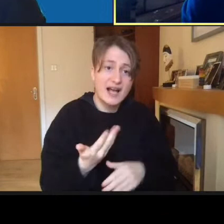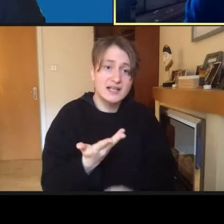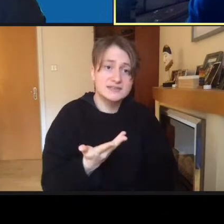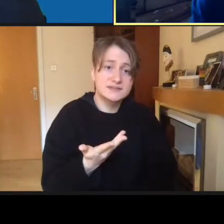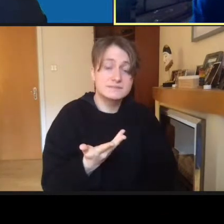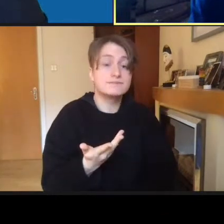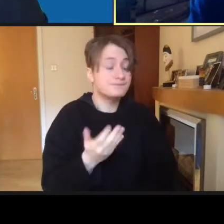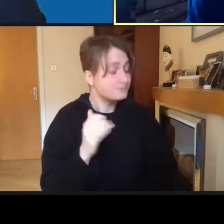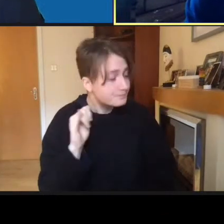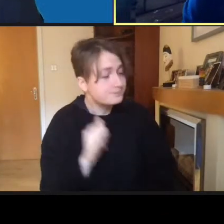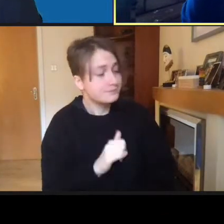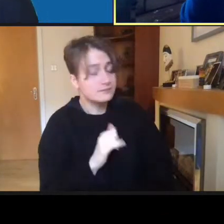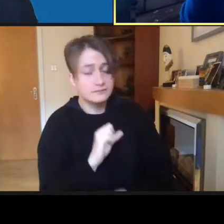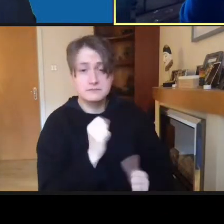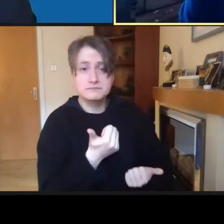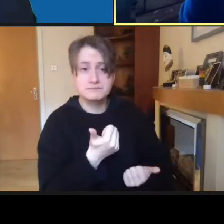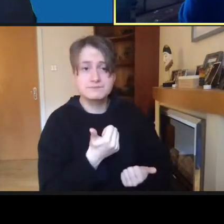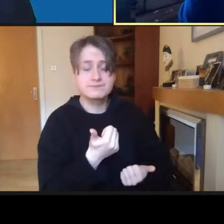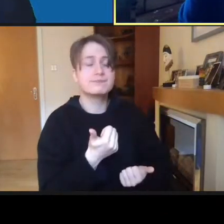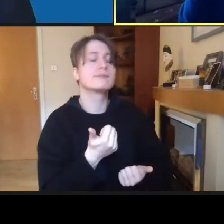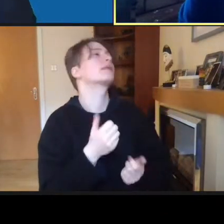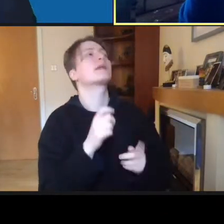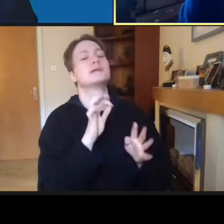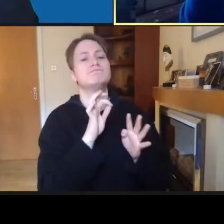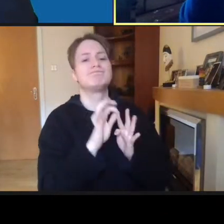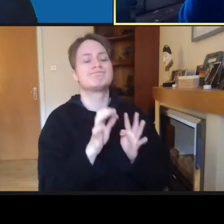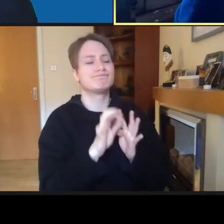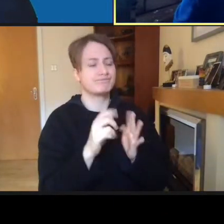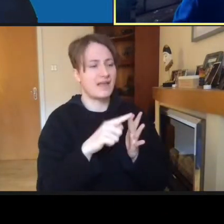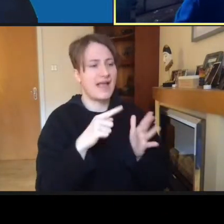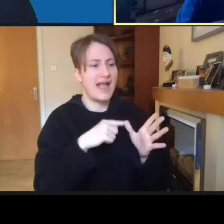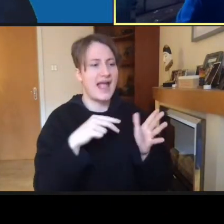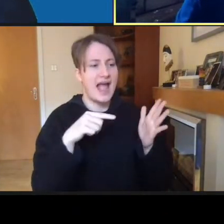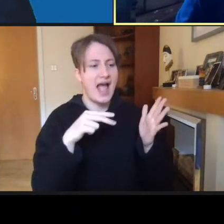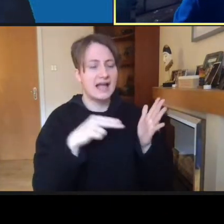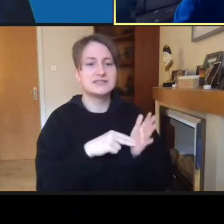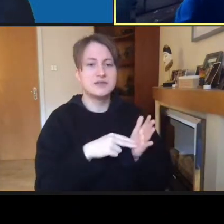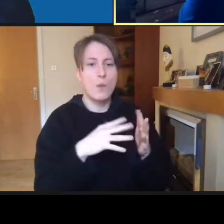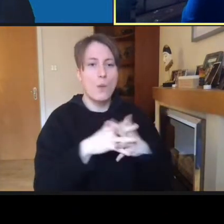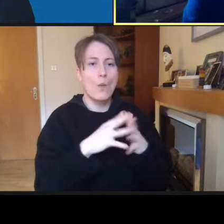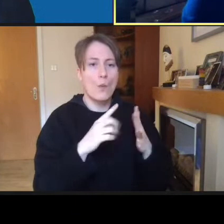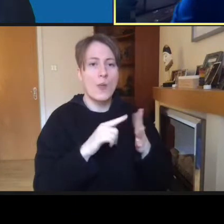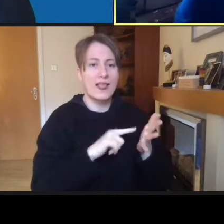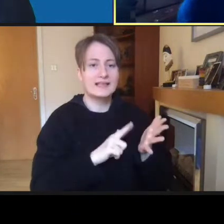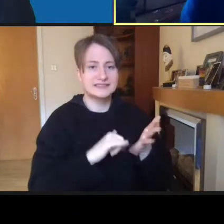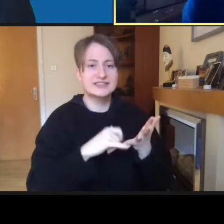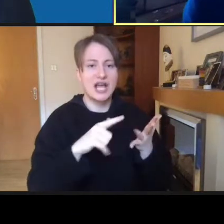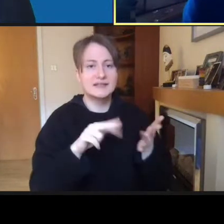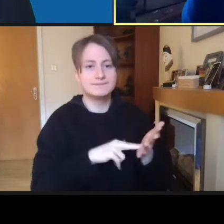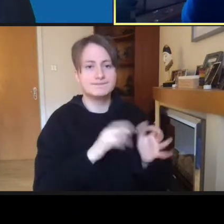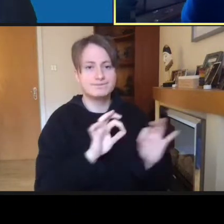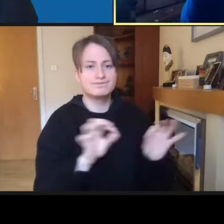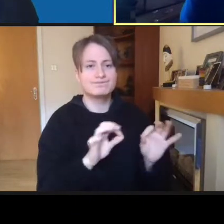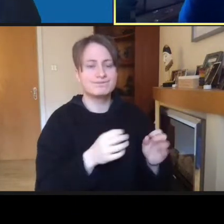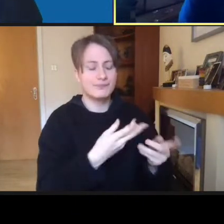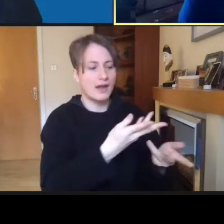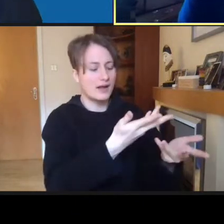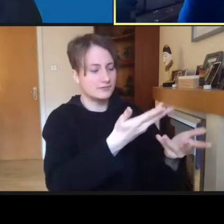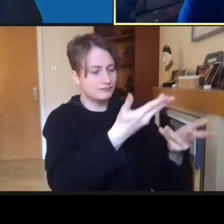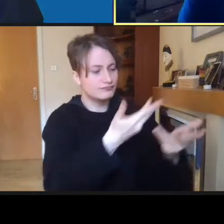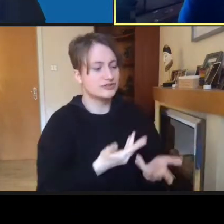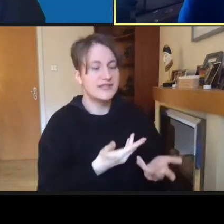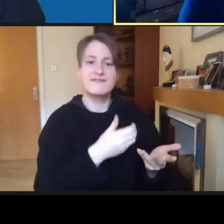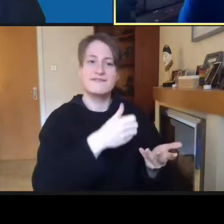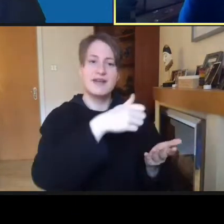Sure. Particularly in Ian Wilson's piece, he was very helpful because he gave a little guided list at the beginning